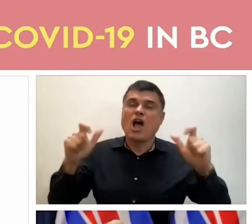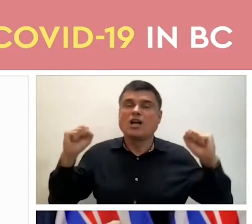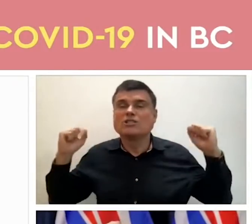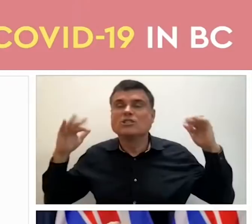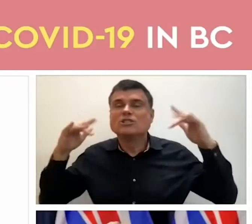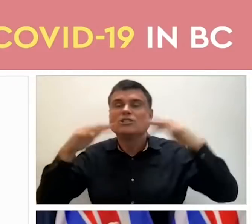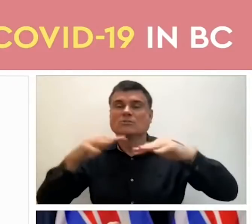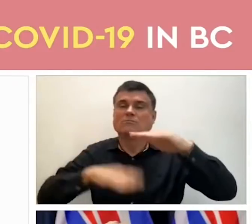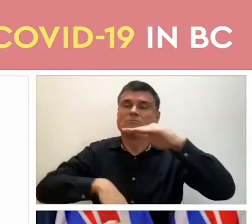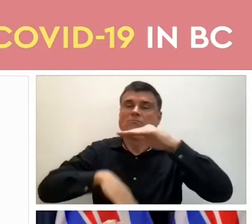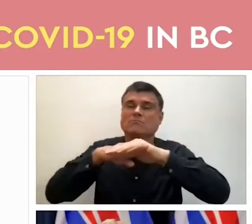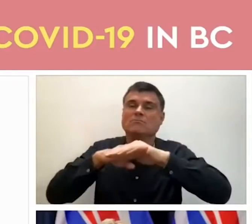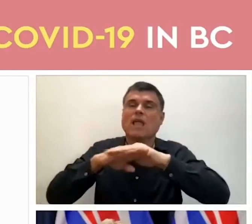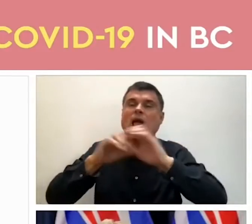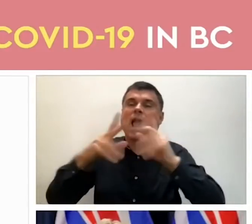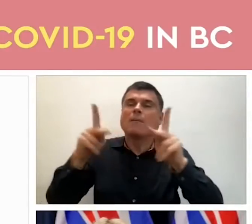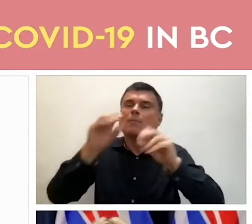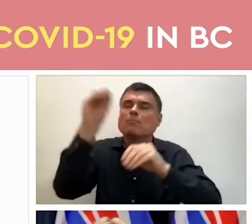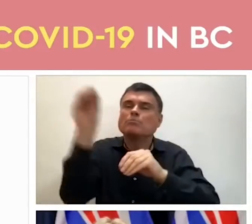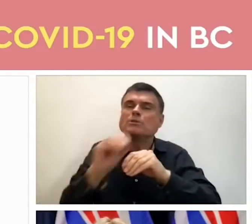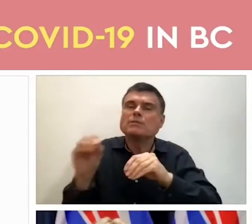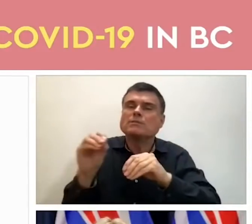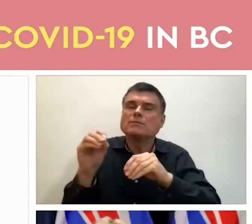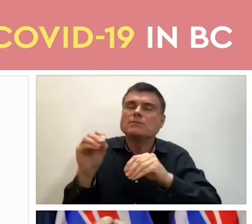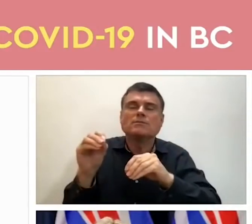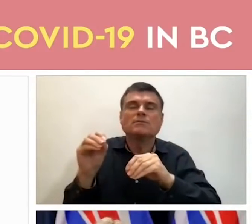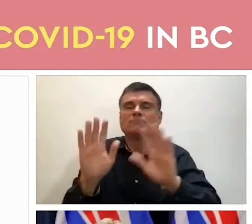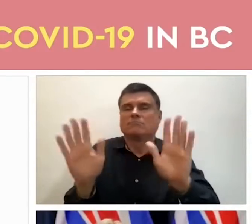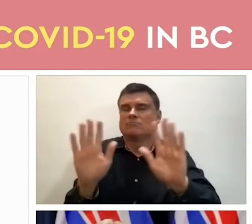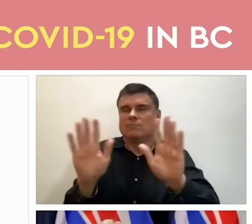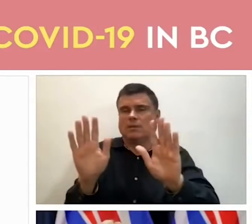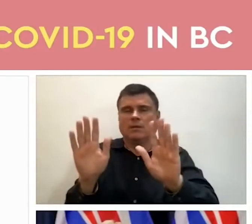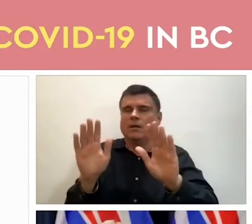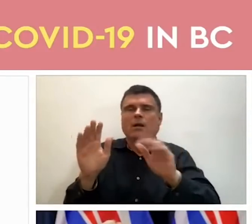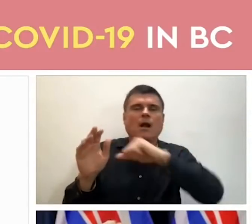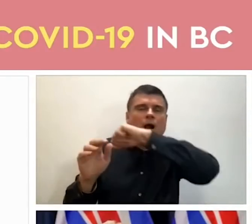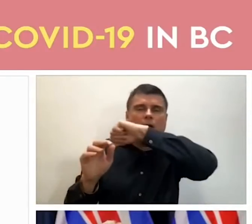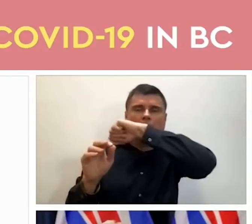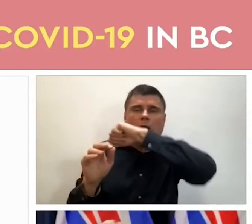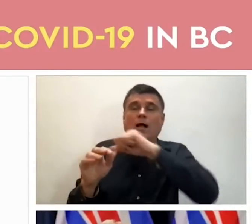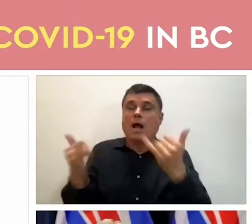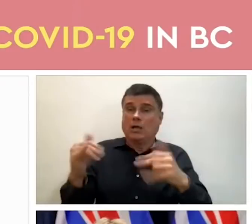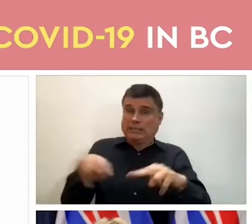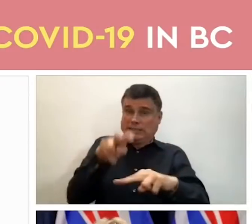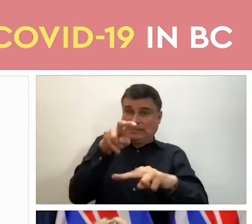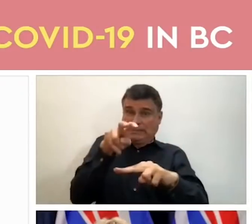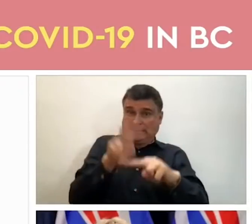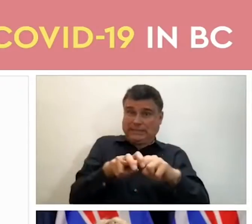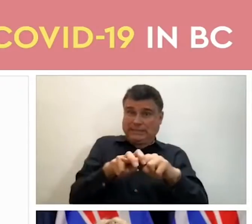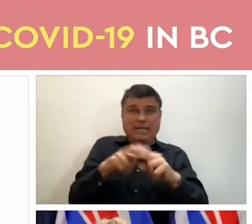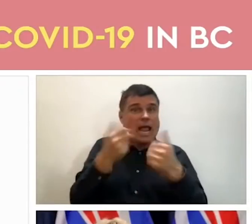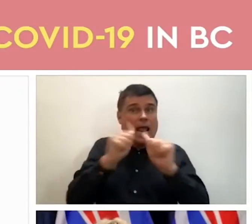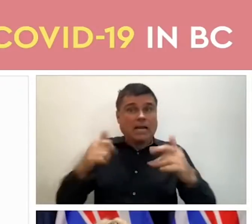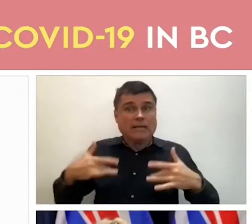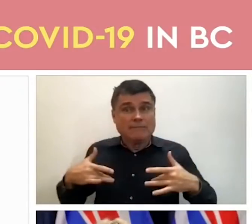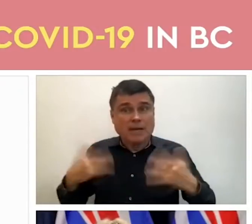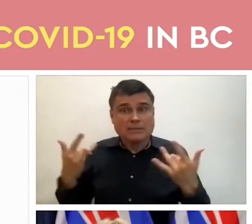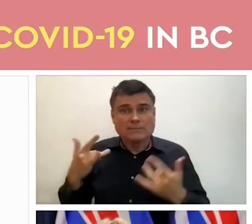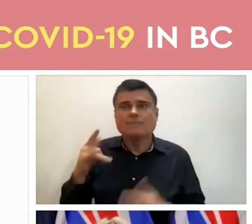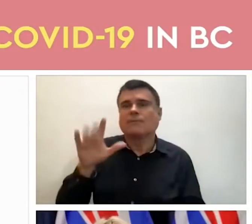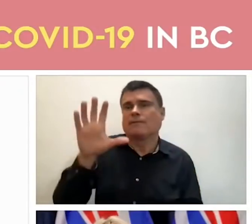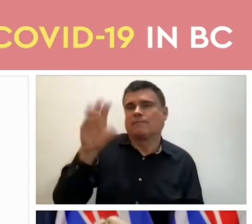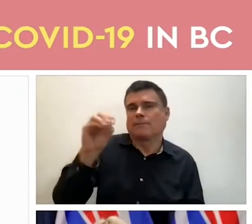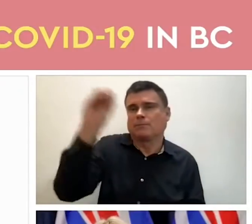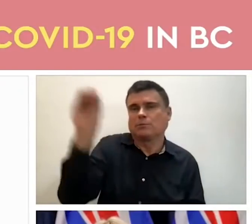and concerts. Now seated events will be reduced to 50% capacity regardless of the